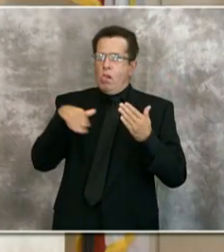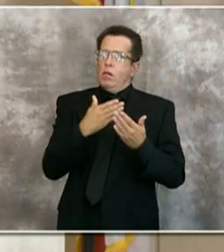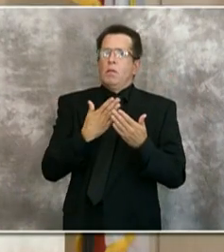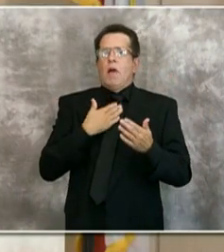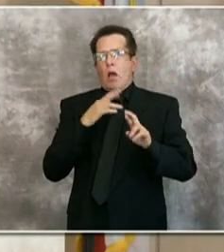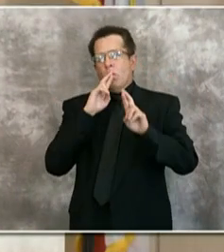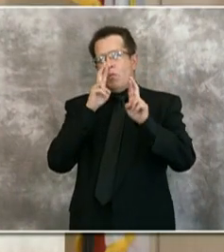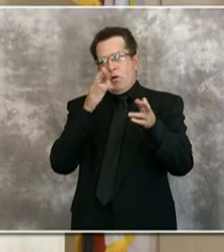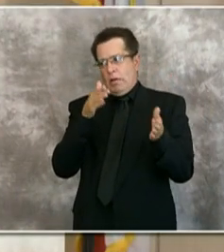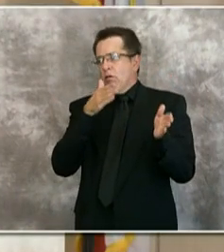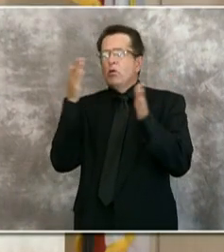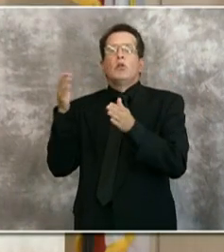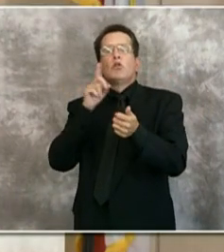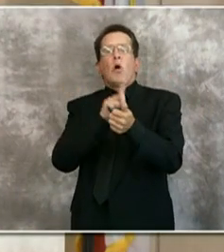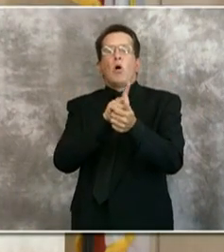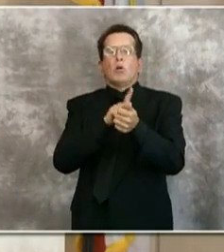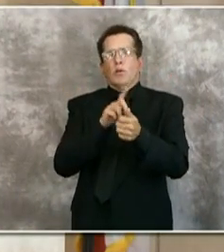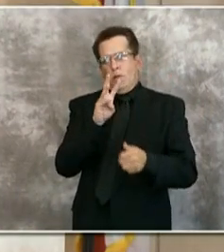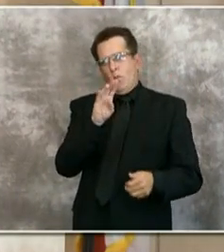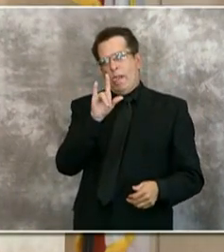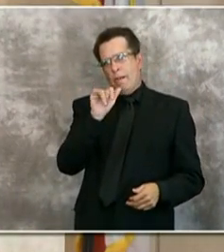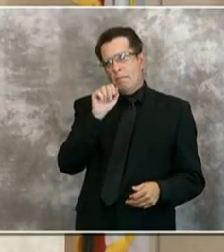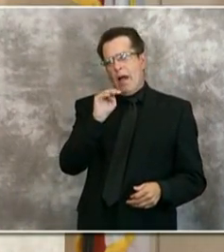Dr. Wilma Wooten for a Public Health Officer's update.